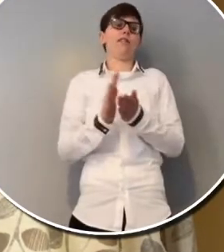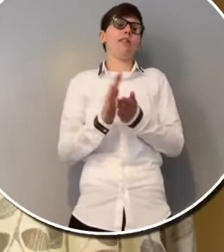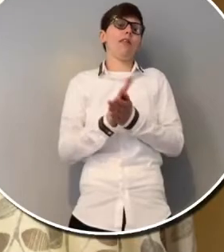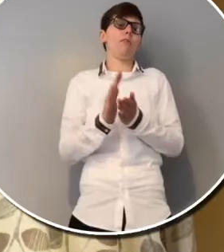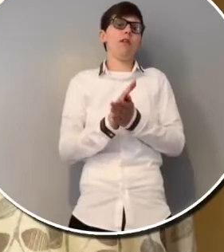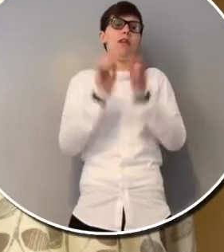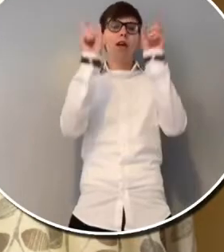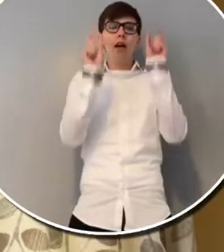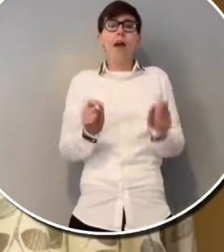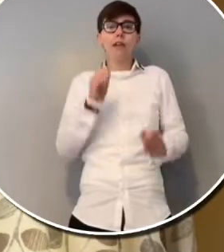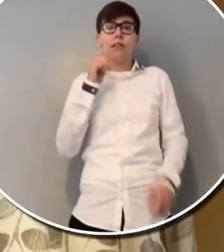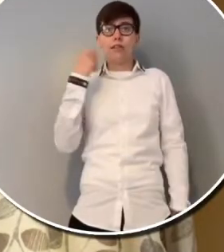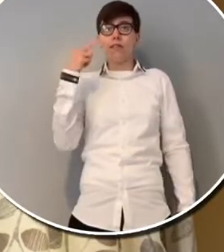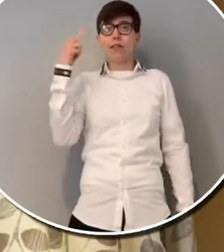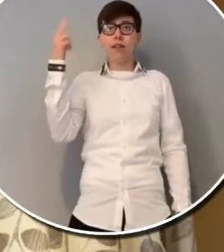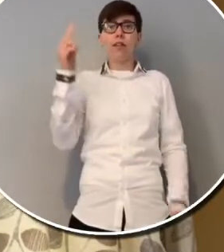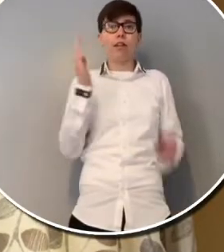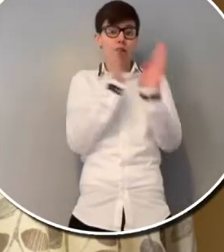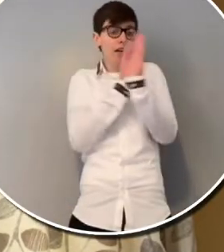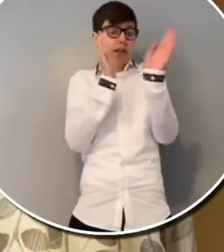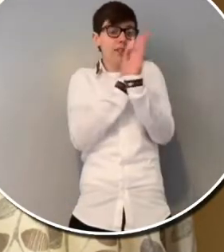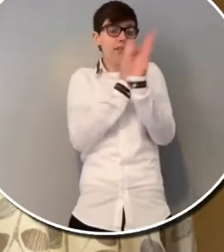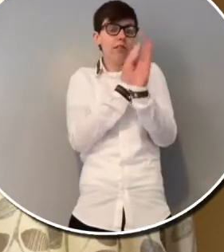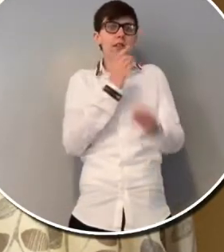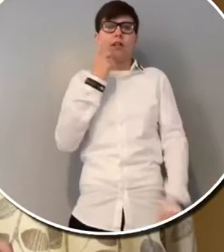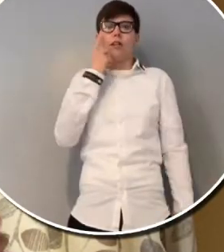got next.